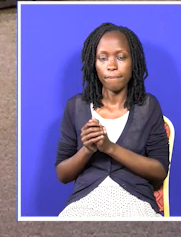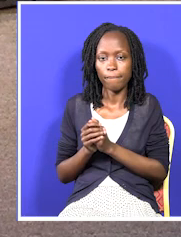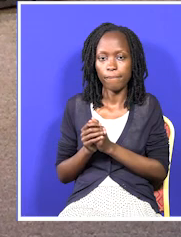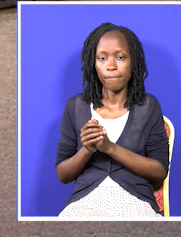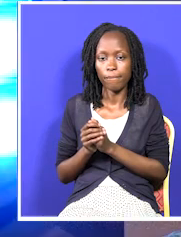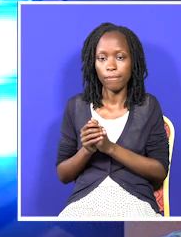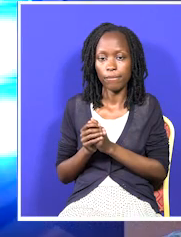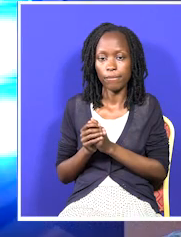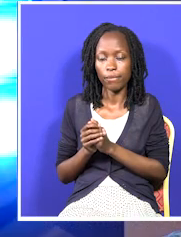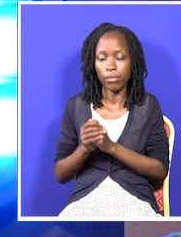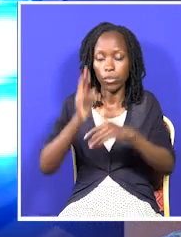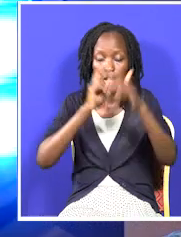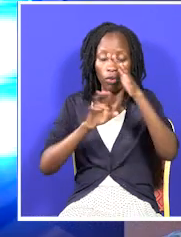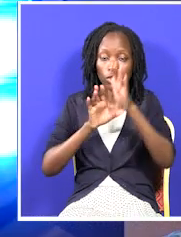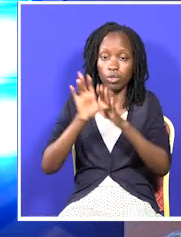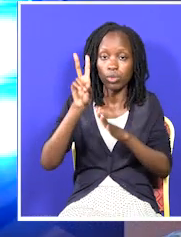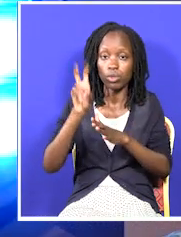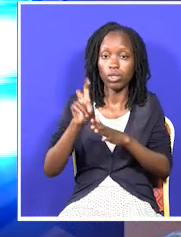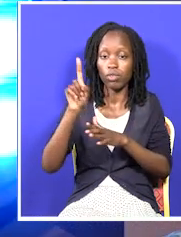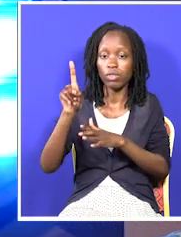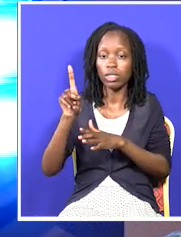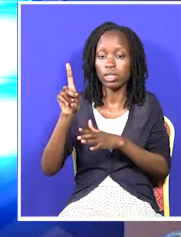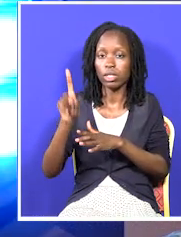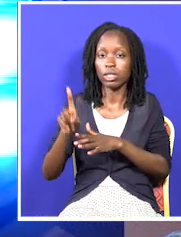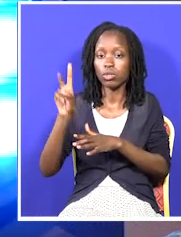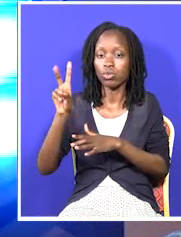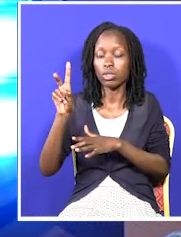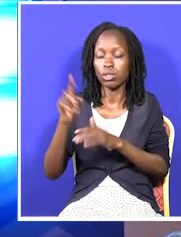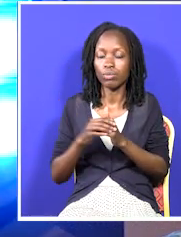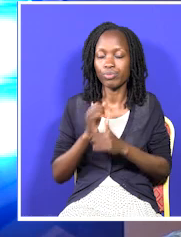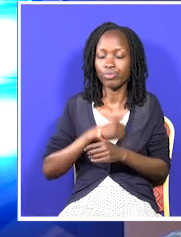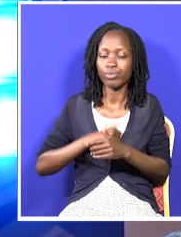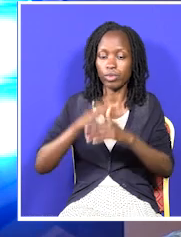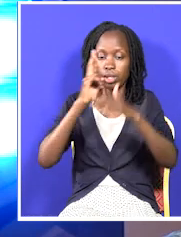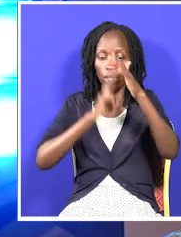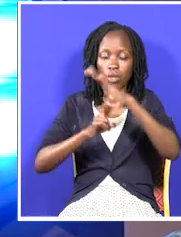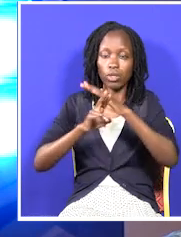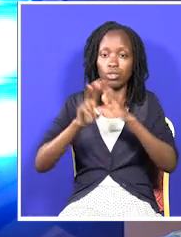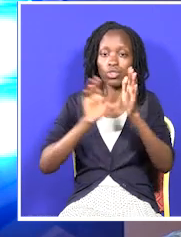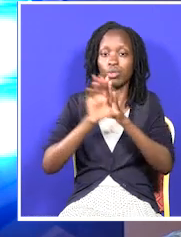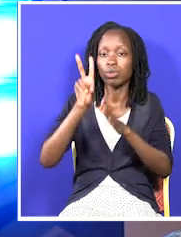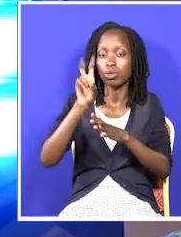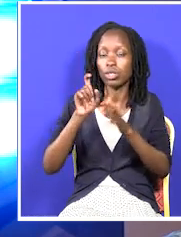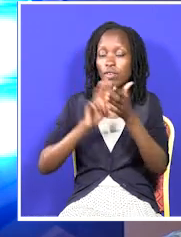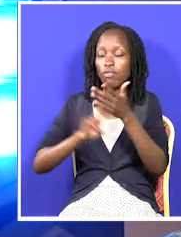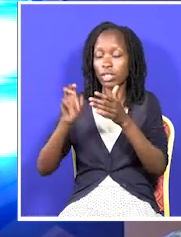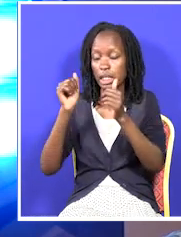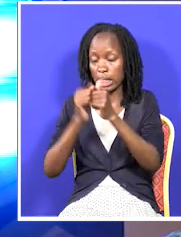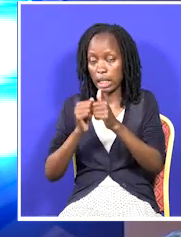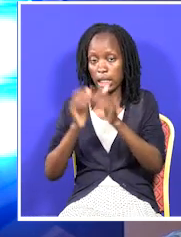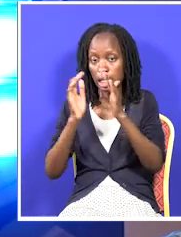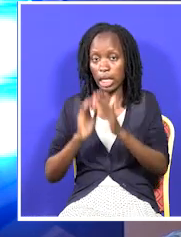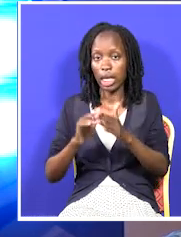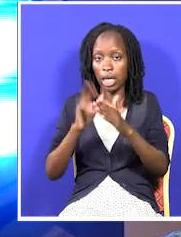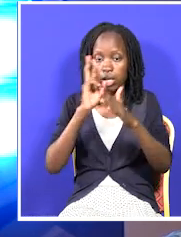Okay, we can find this in Revelation chapter 20, verse 21. Chapter 20, verse 10. And also you can read